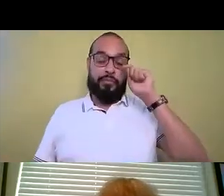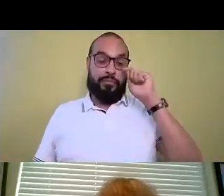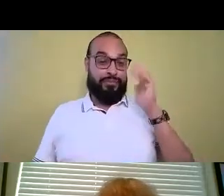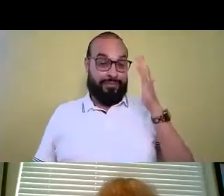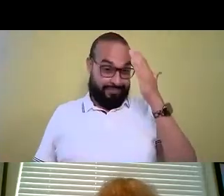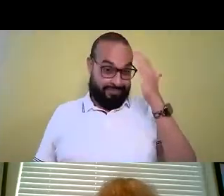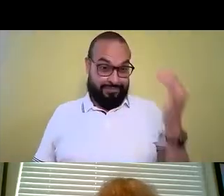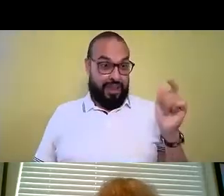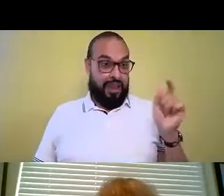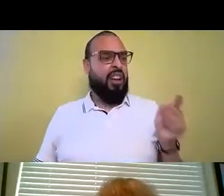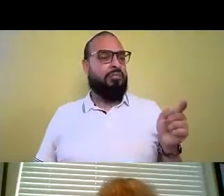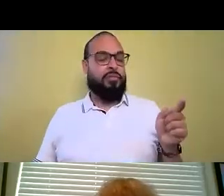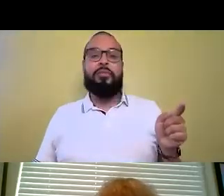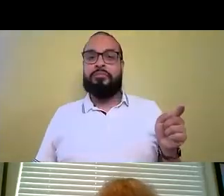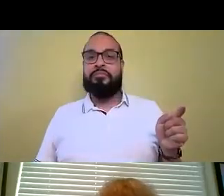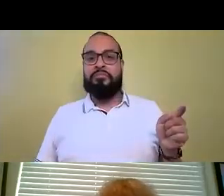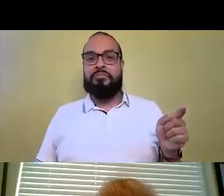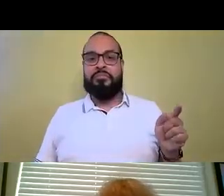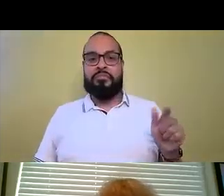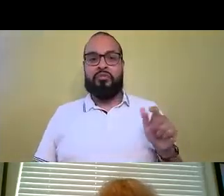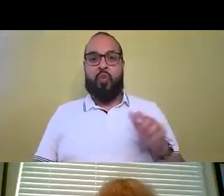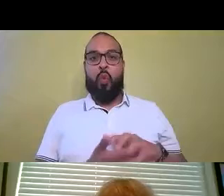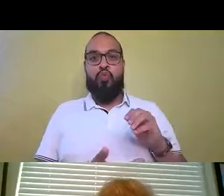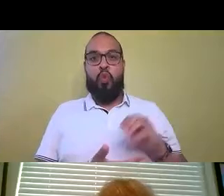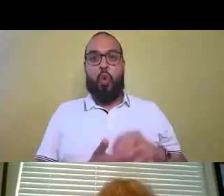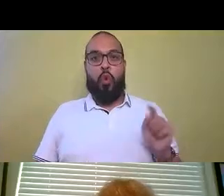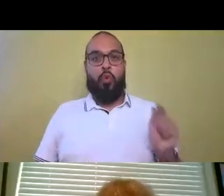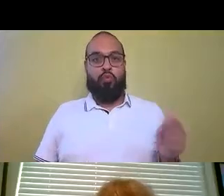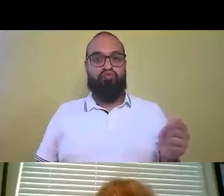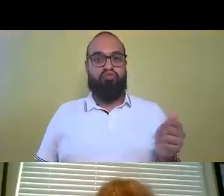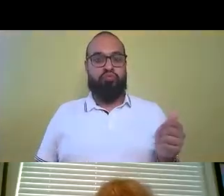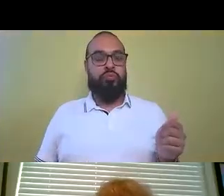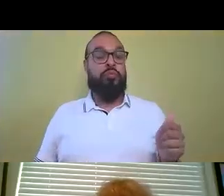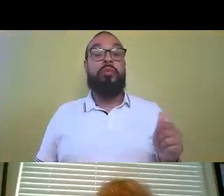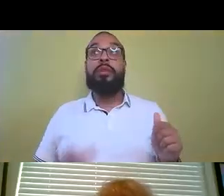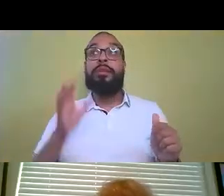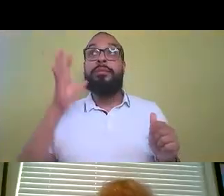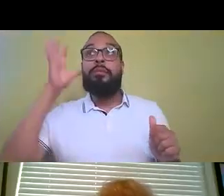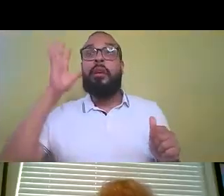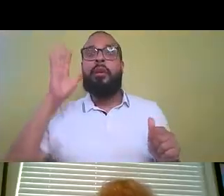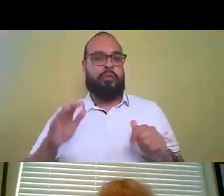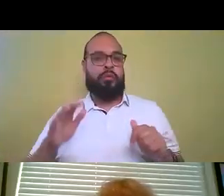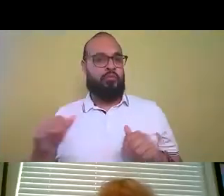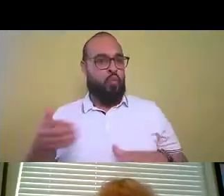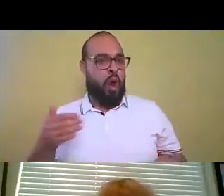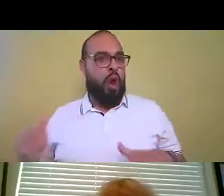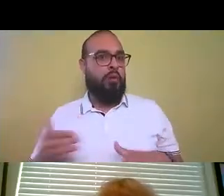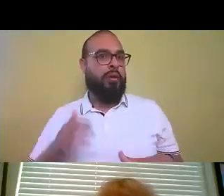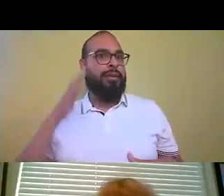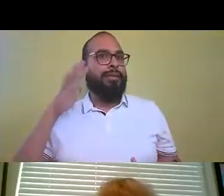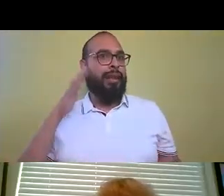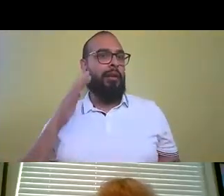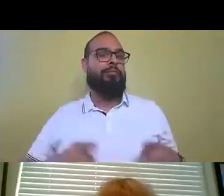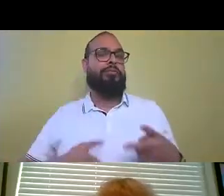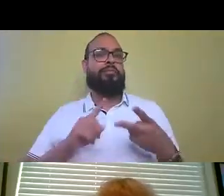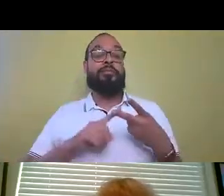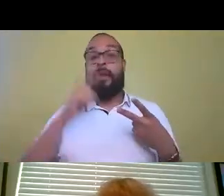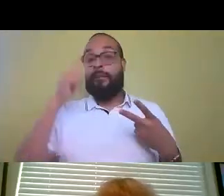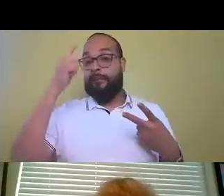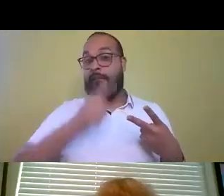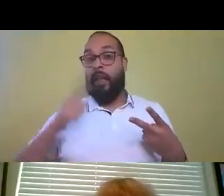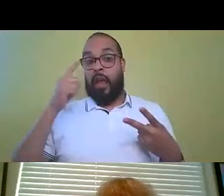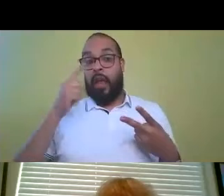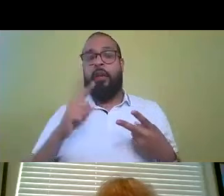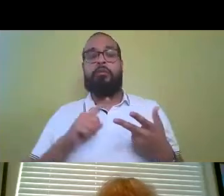will come to learn that the sound of the parent's footsteps or the parent's face or the